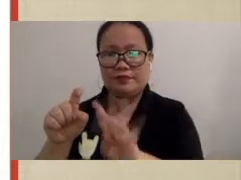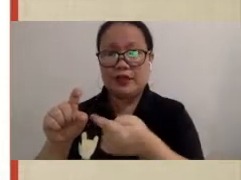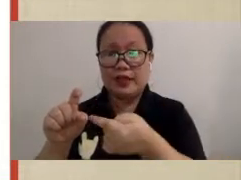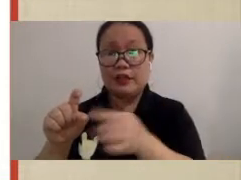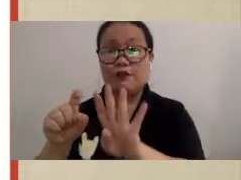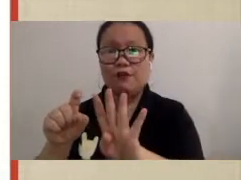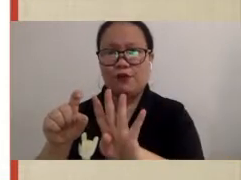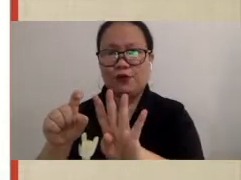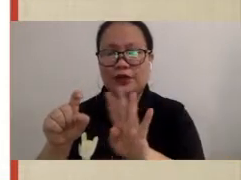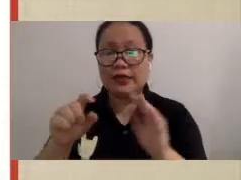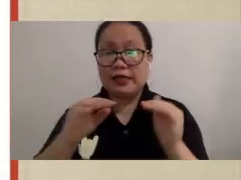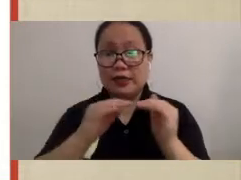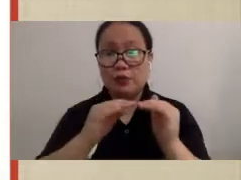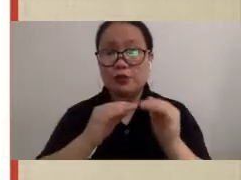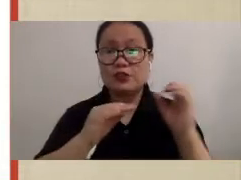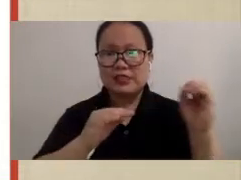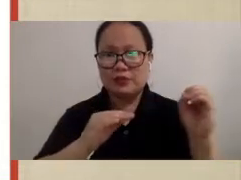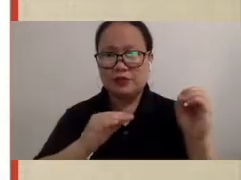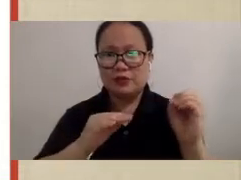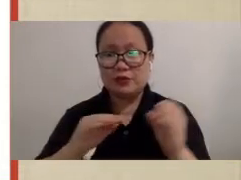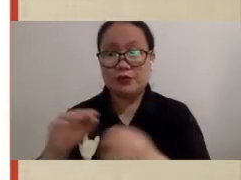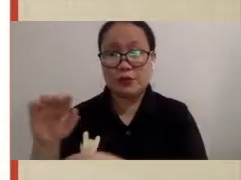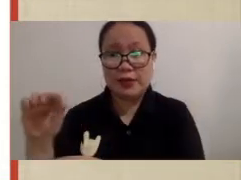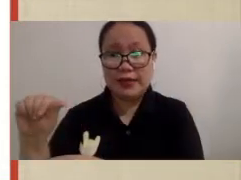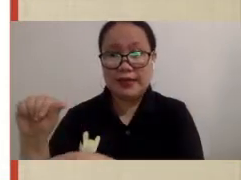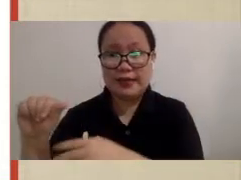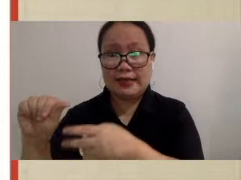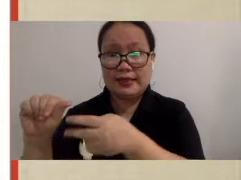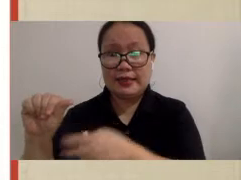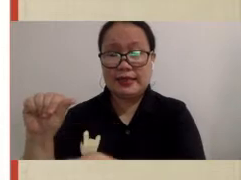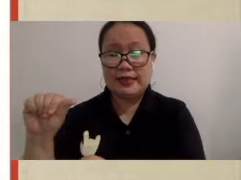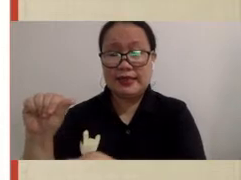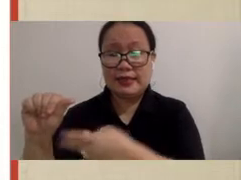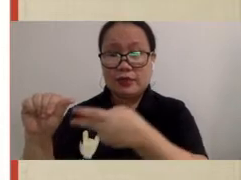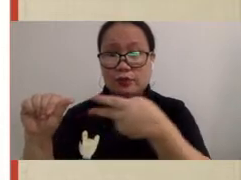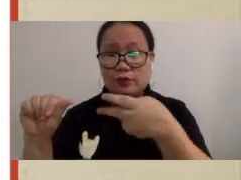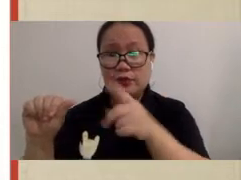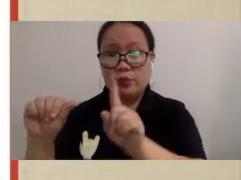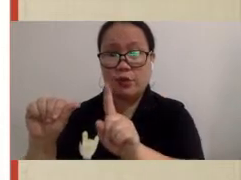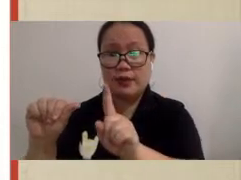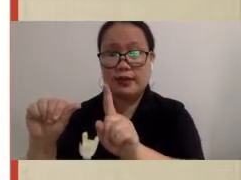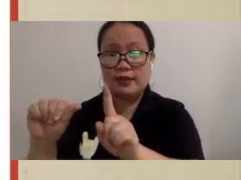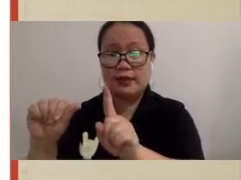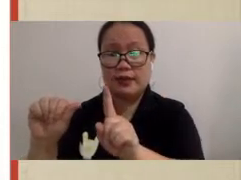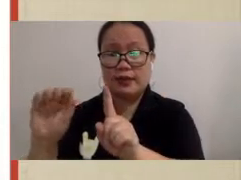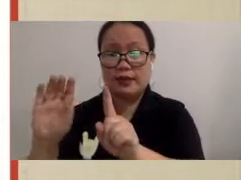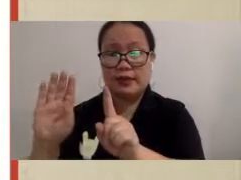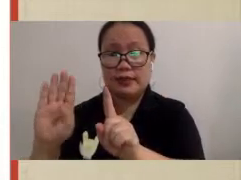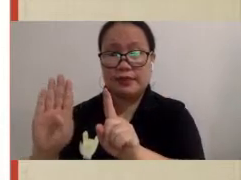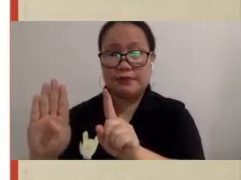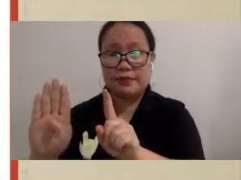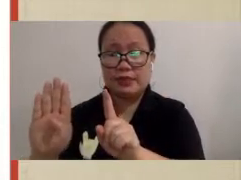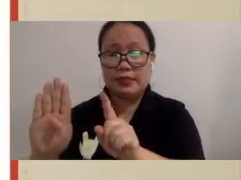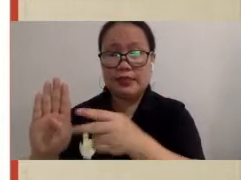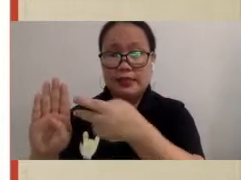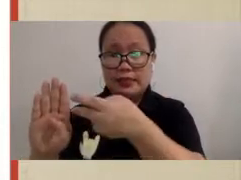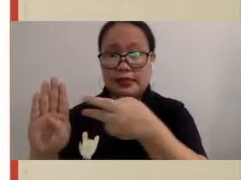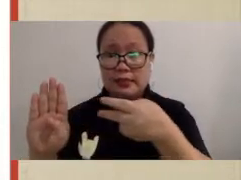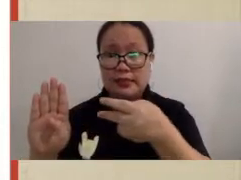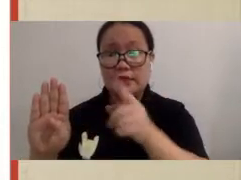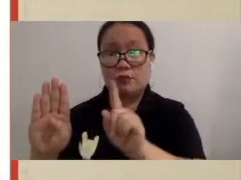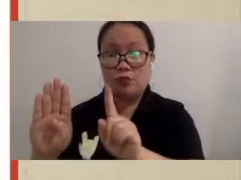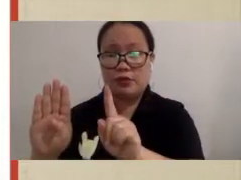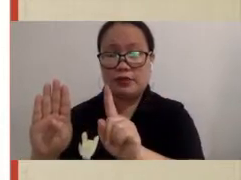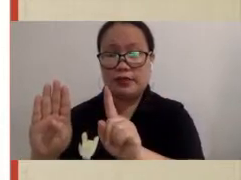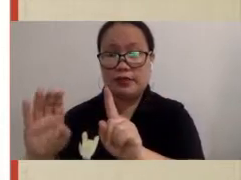negative 4 is equal to 0. So we can now get the value of